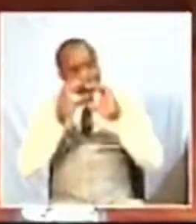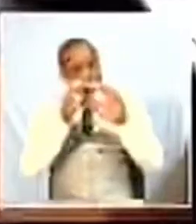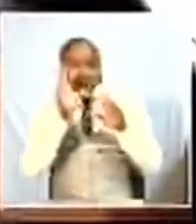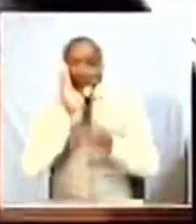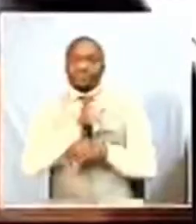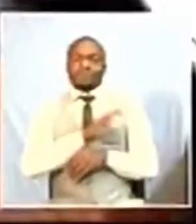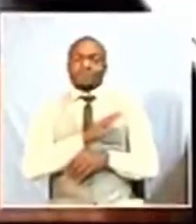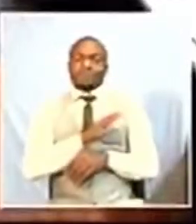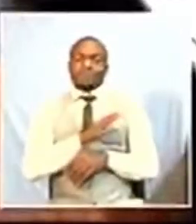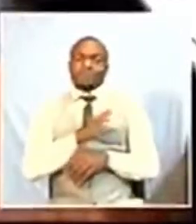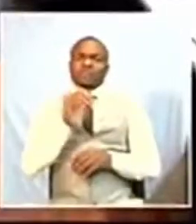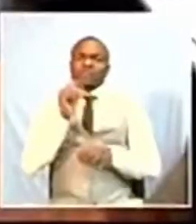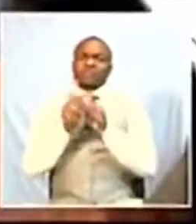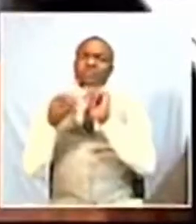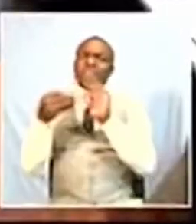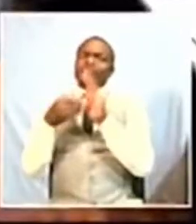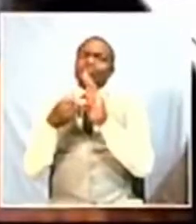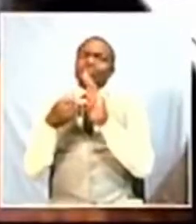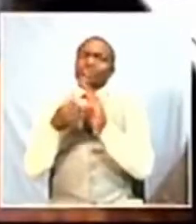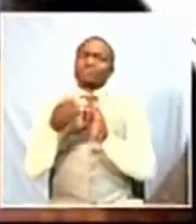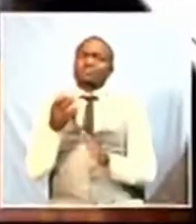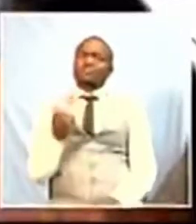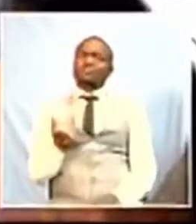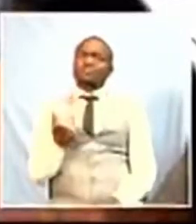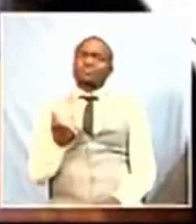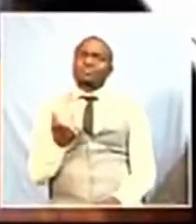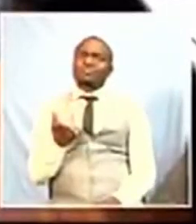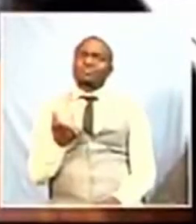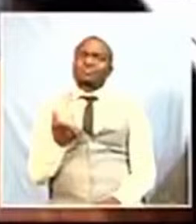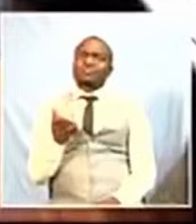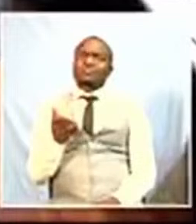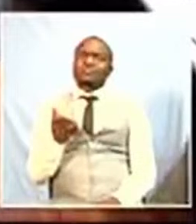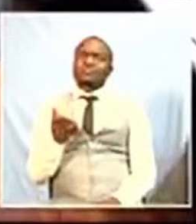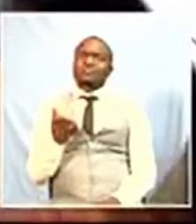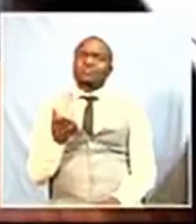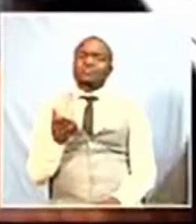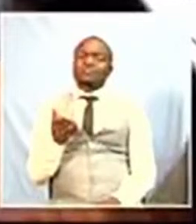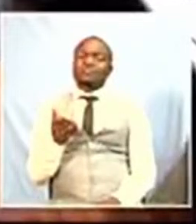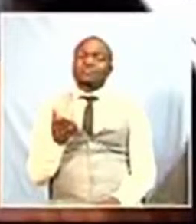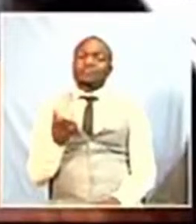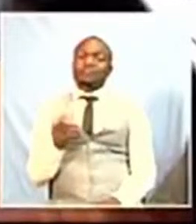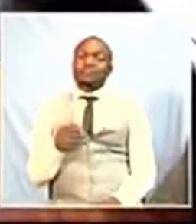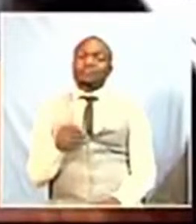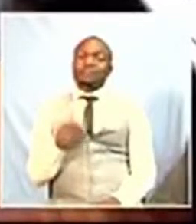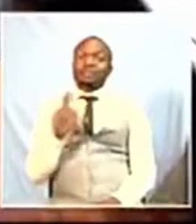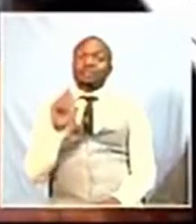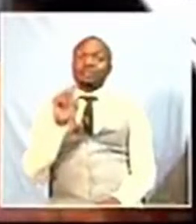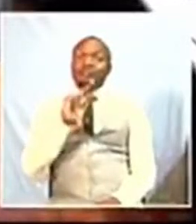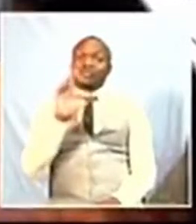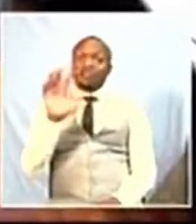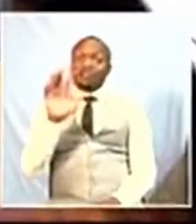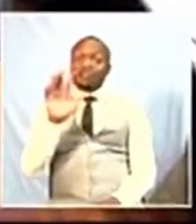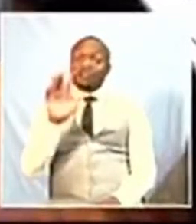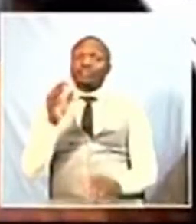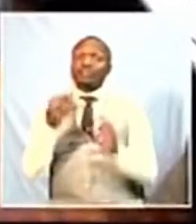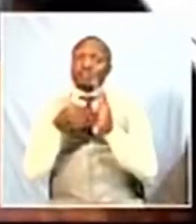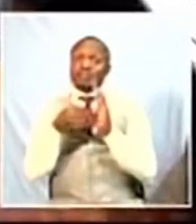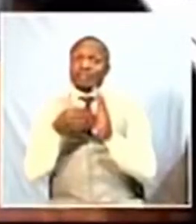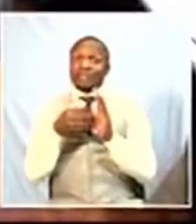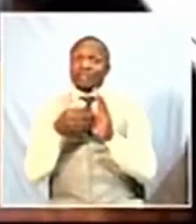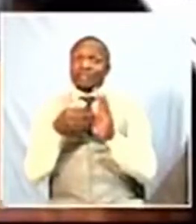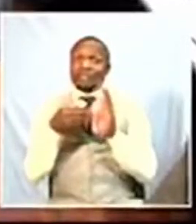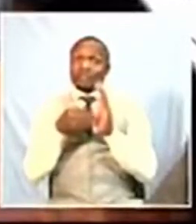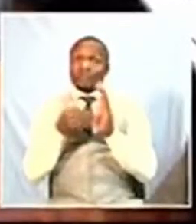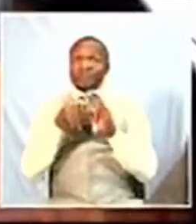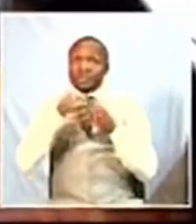So just which February was that? Just is it this February? Yes. So the whole of 2020 it was